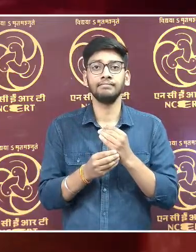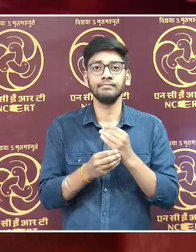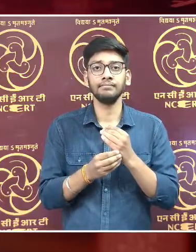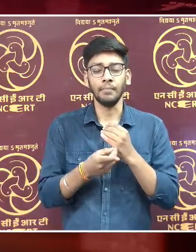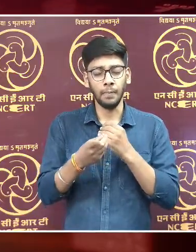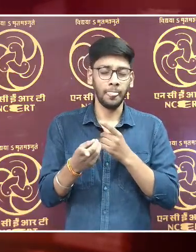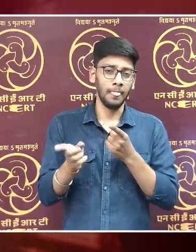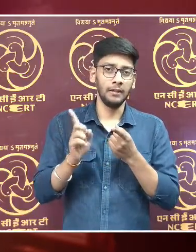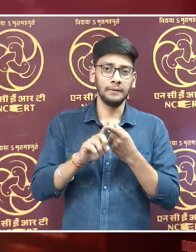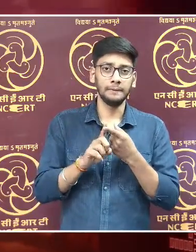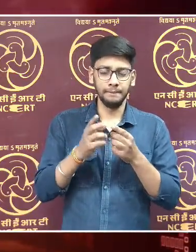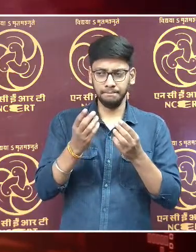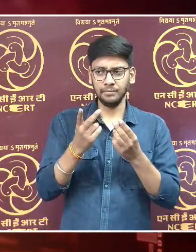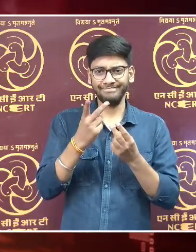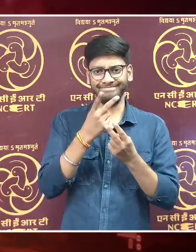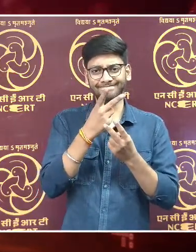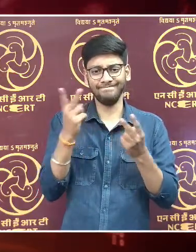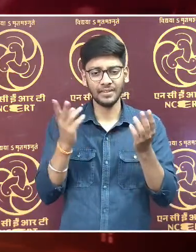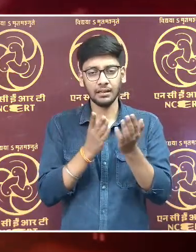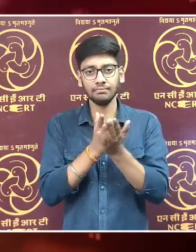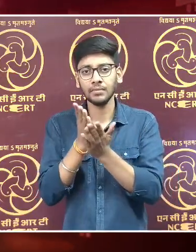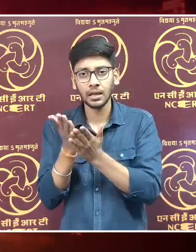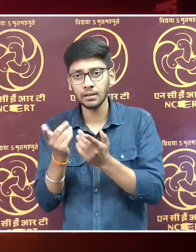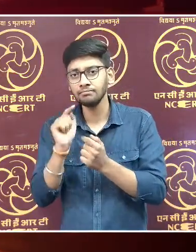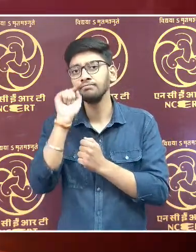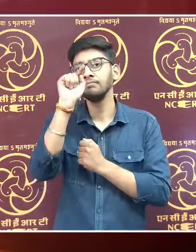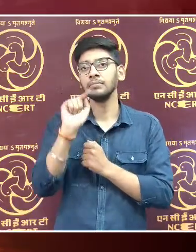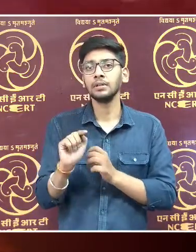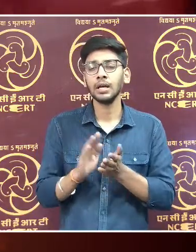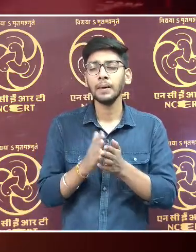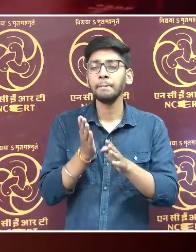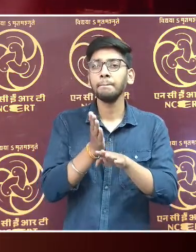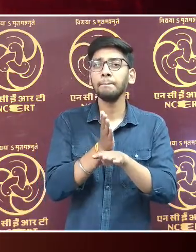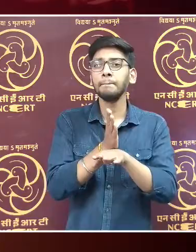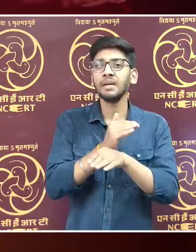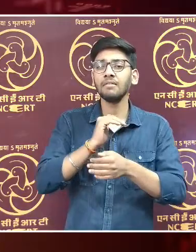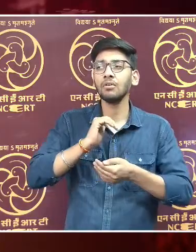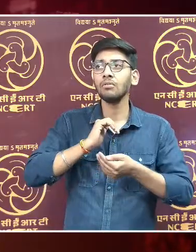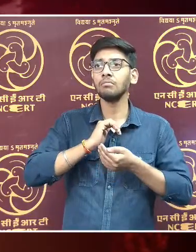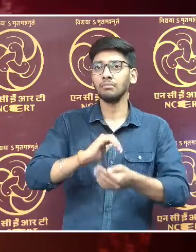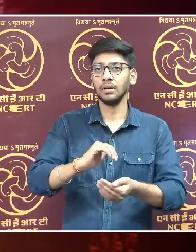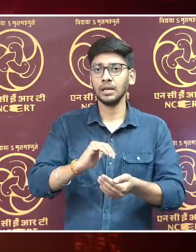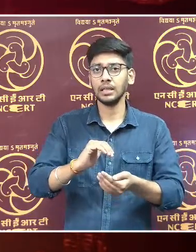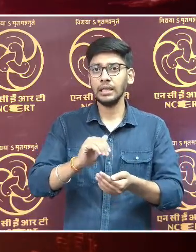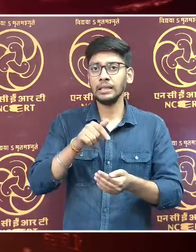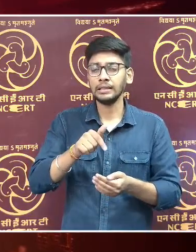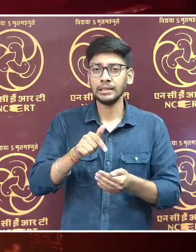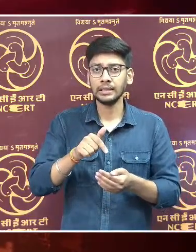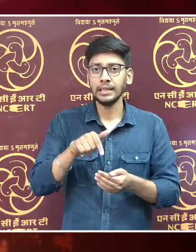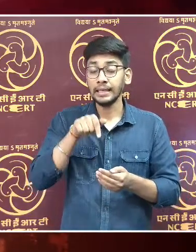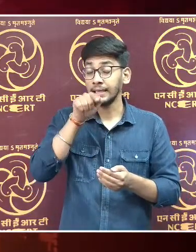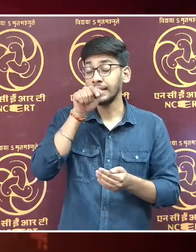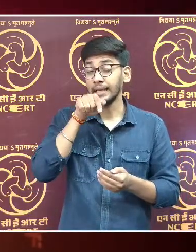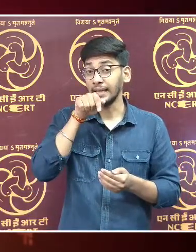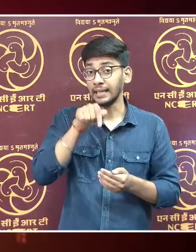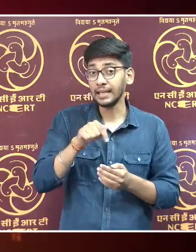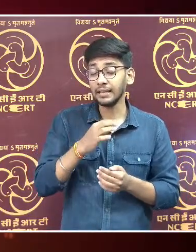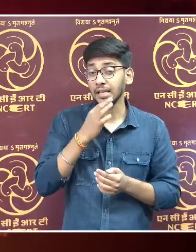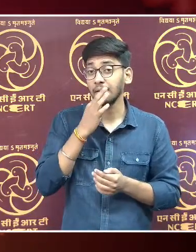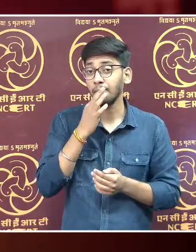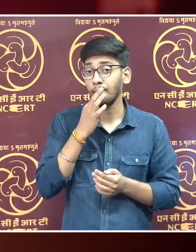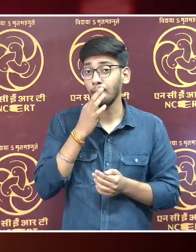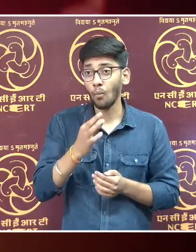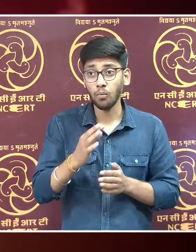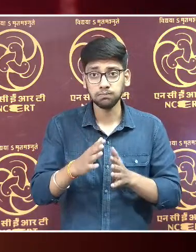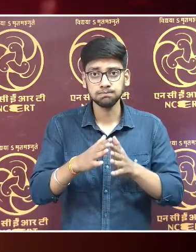it's not always like all these causes, what I told you is before the birth or at the birth. This is very important. What I'm telling